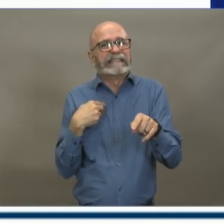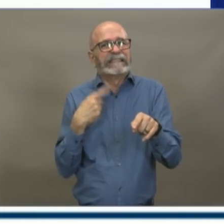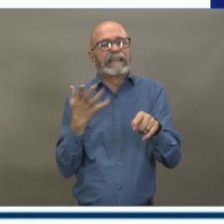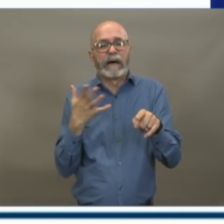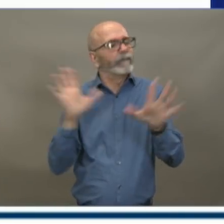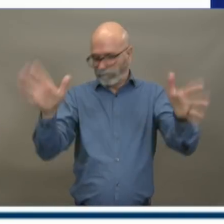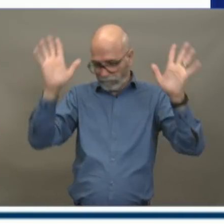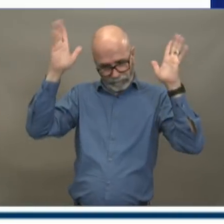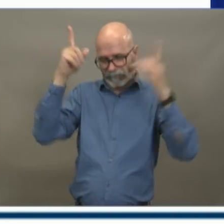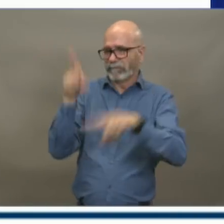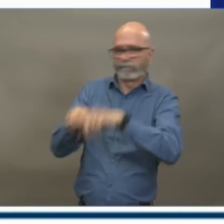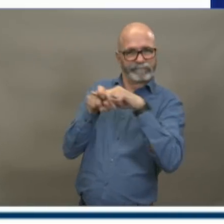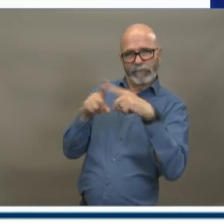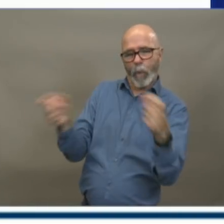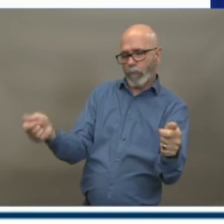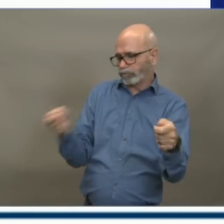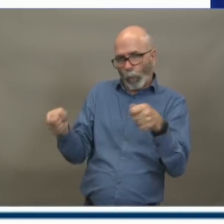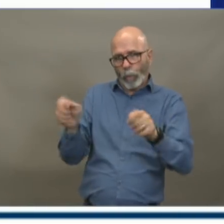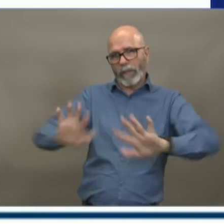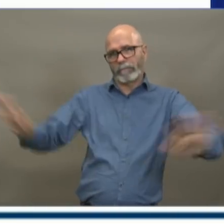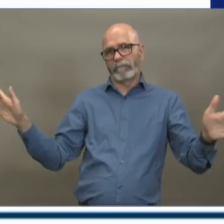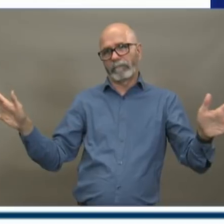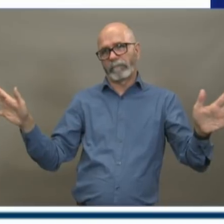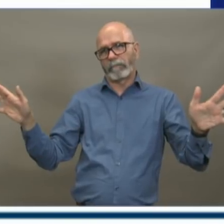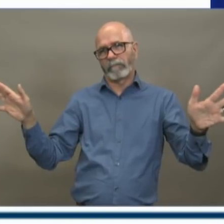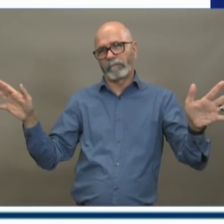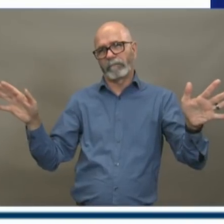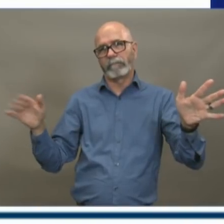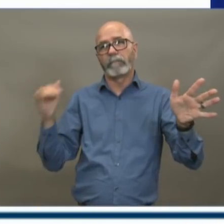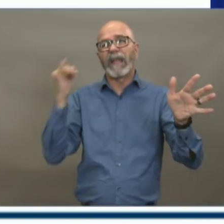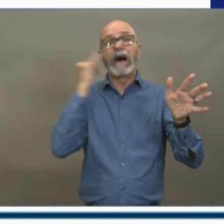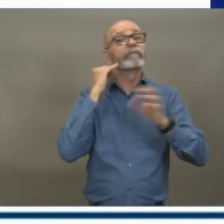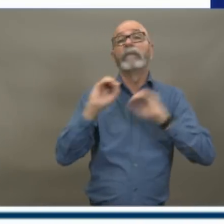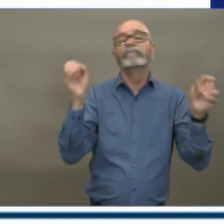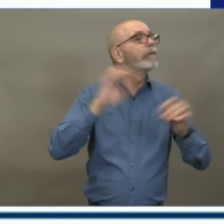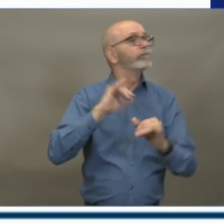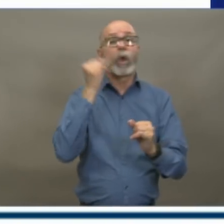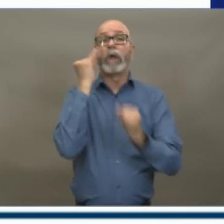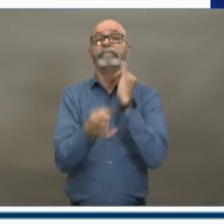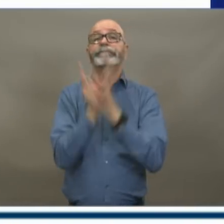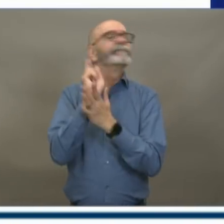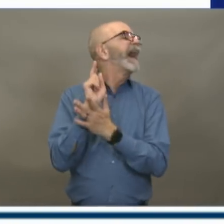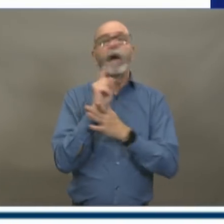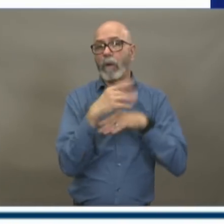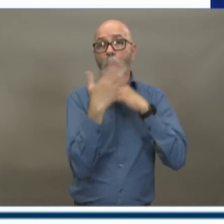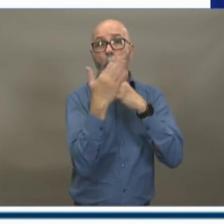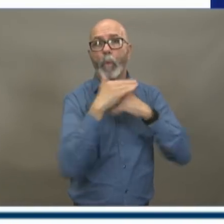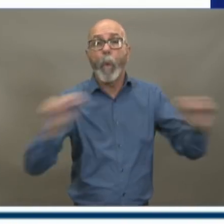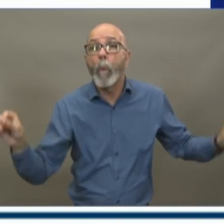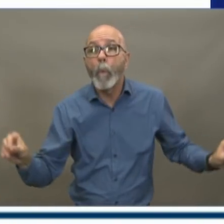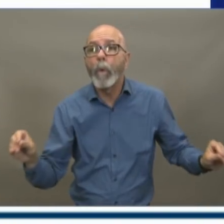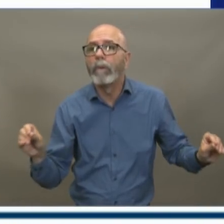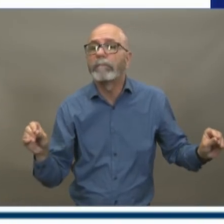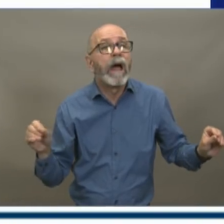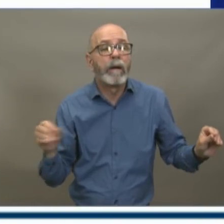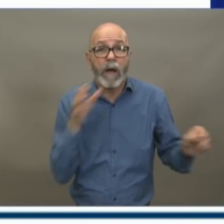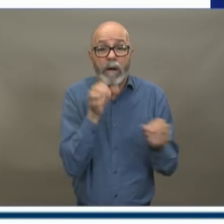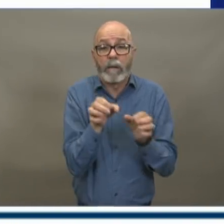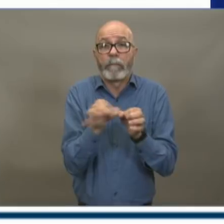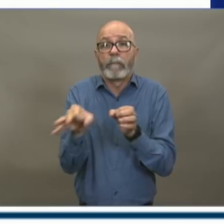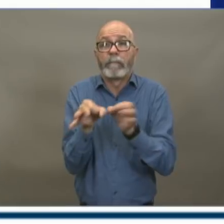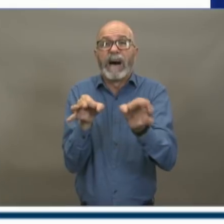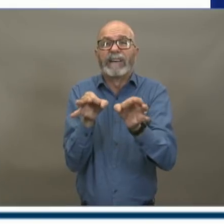arrived without any warning, and COVID is bad enough. But with the variant, it's far more aggressive, far more difficult to